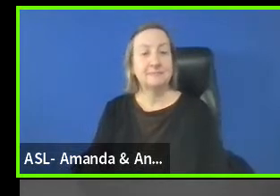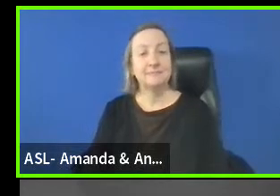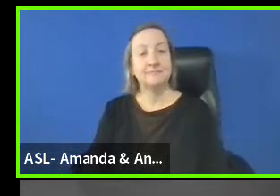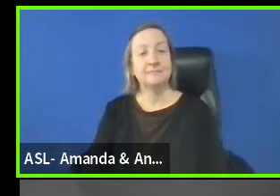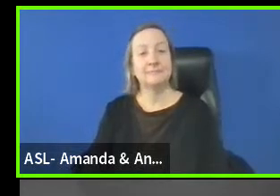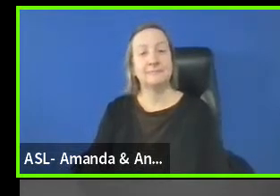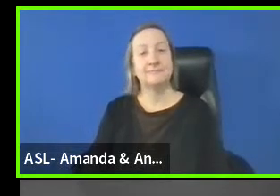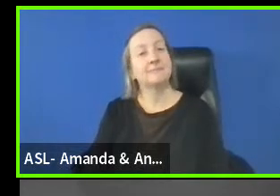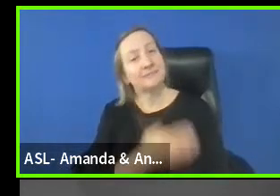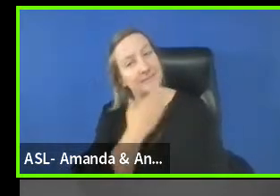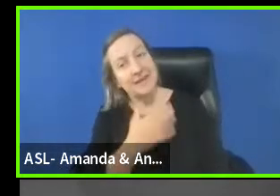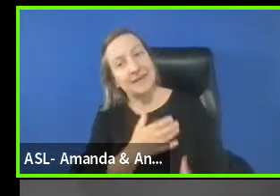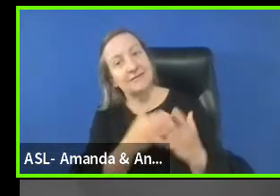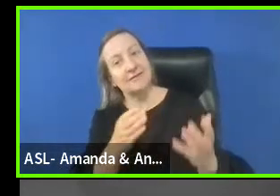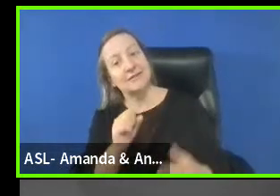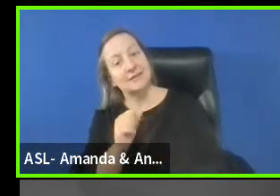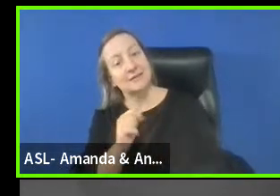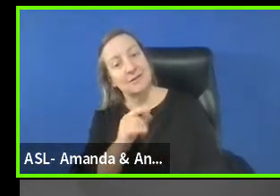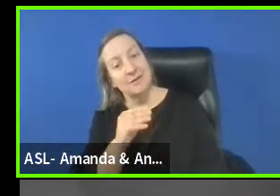much, Solano.